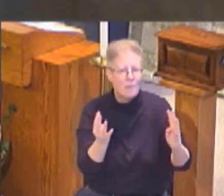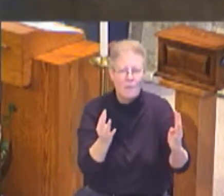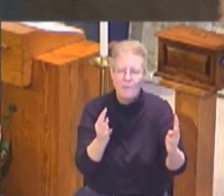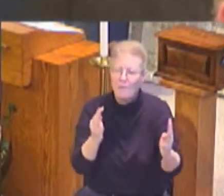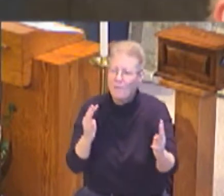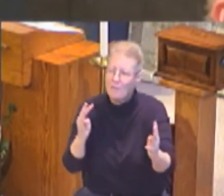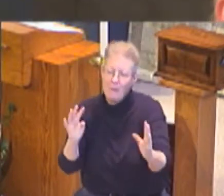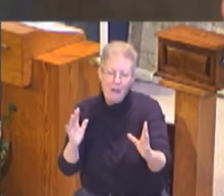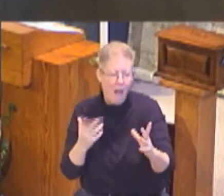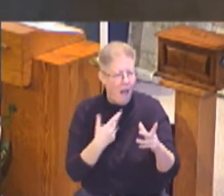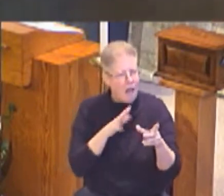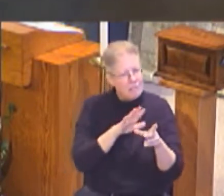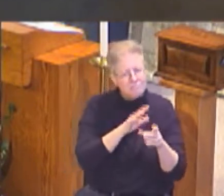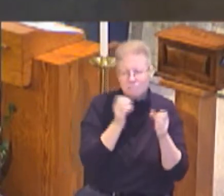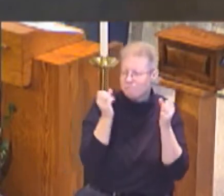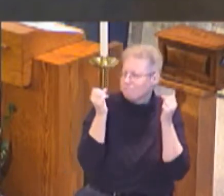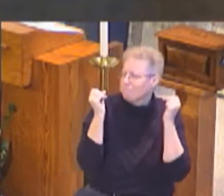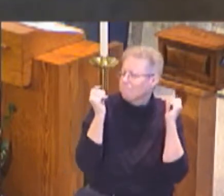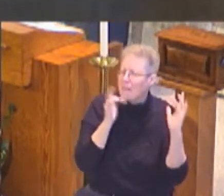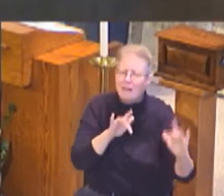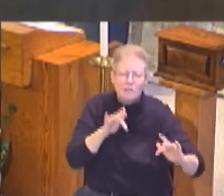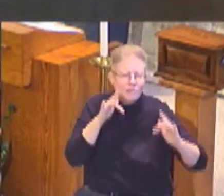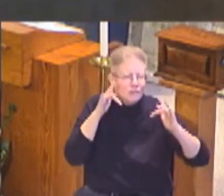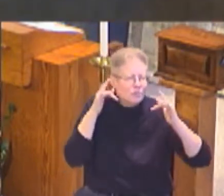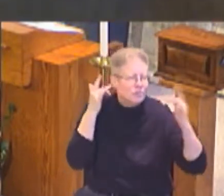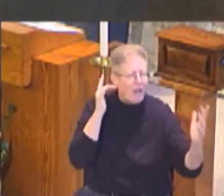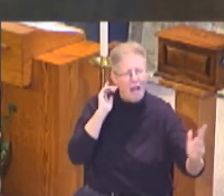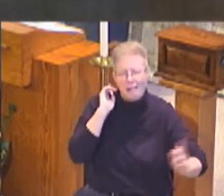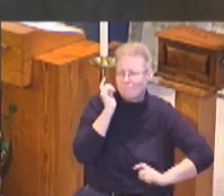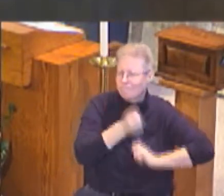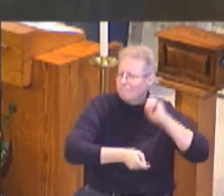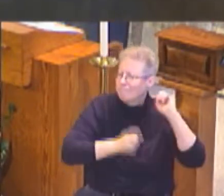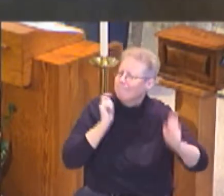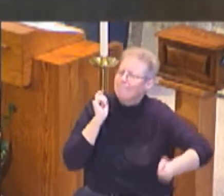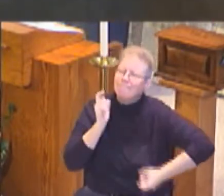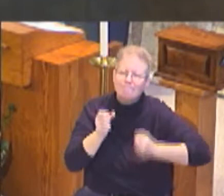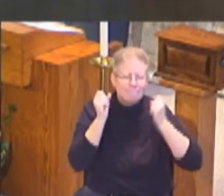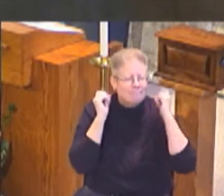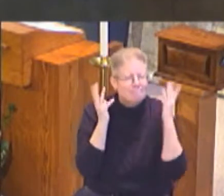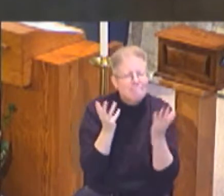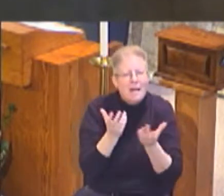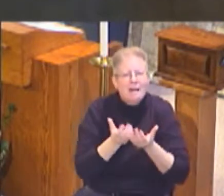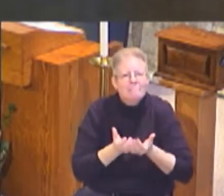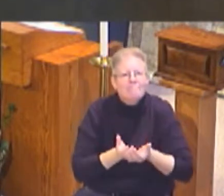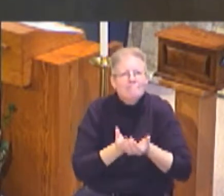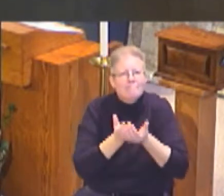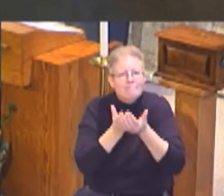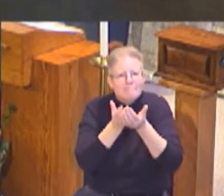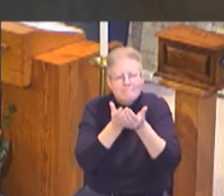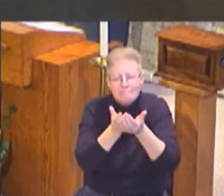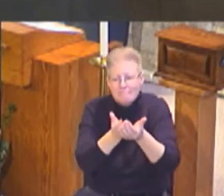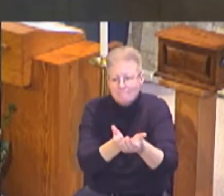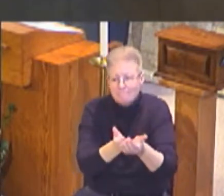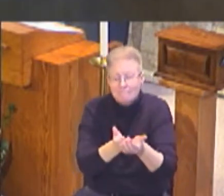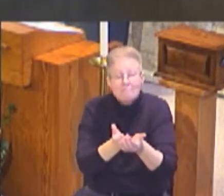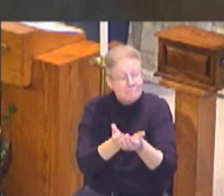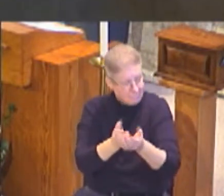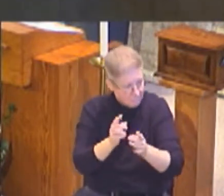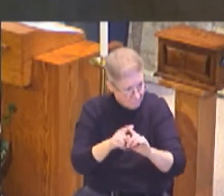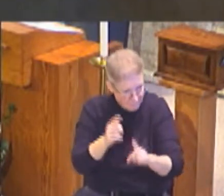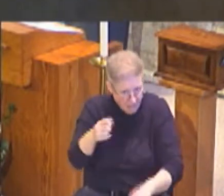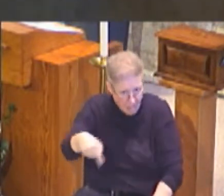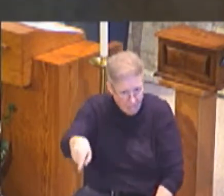with every sort of shiny thing. They will be surprised